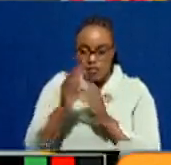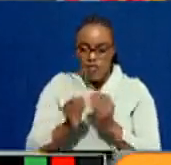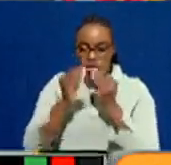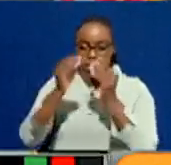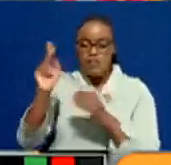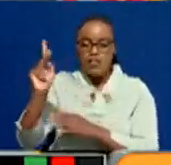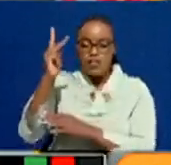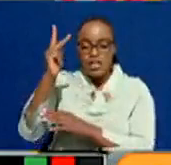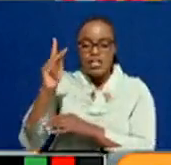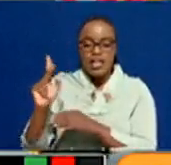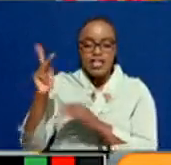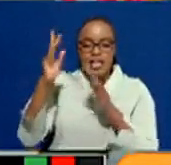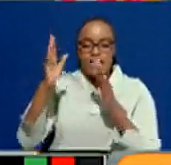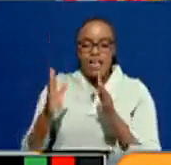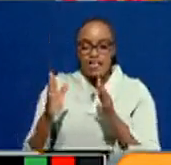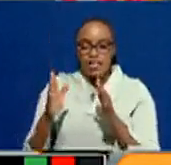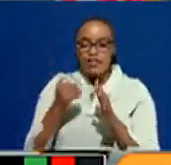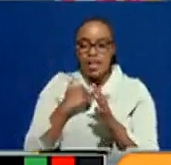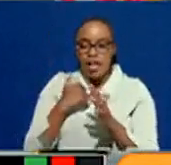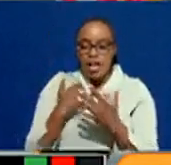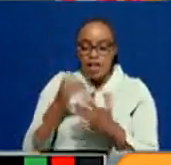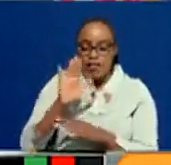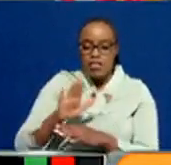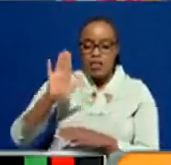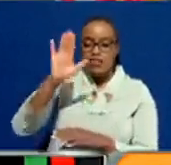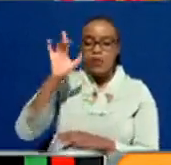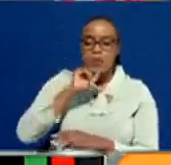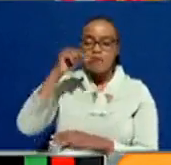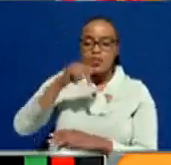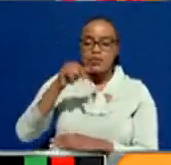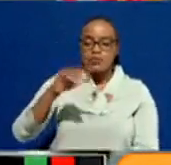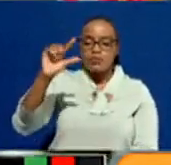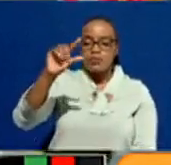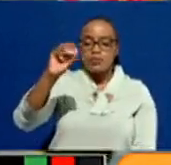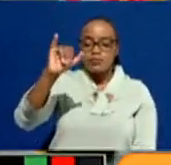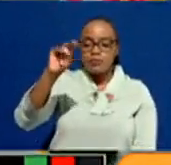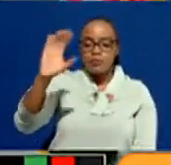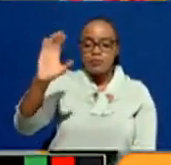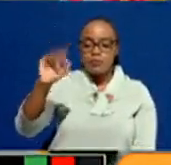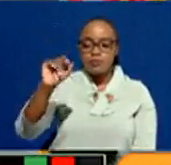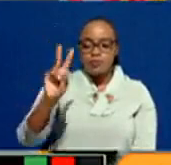Kenya as Kenya's fifth president took his oath of office. Chemutai